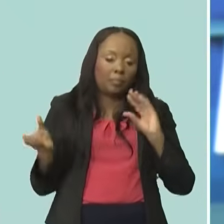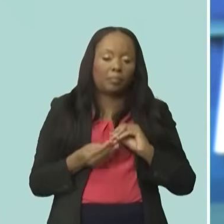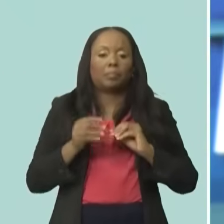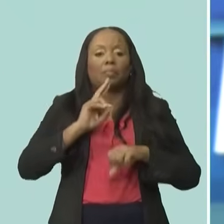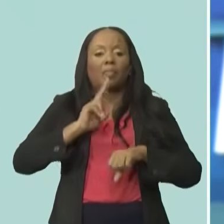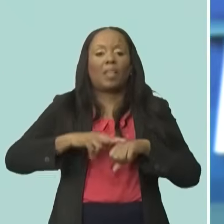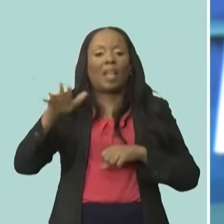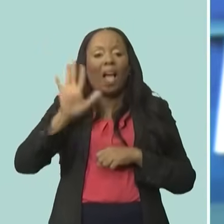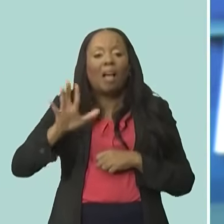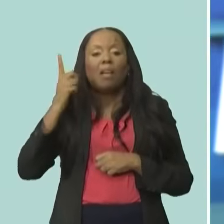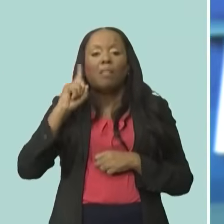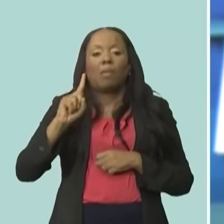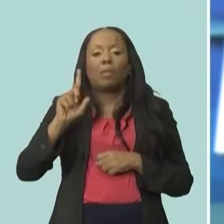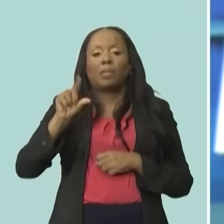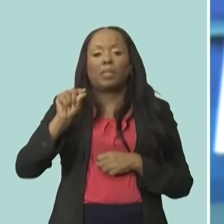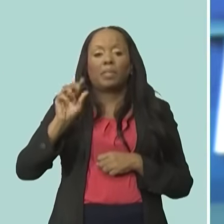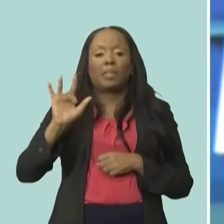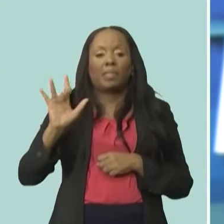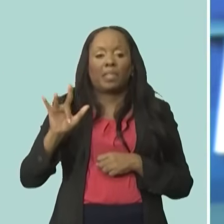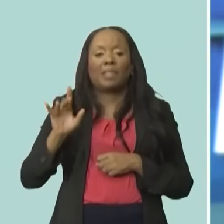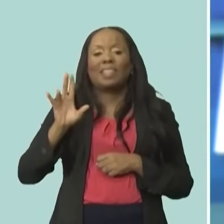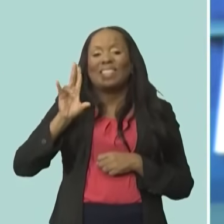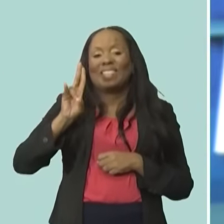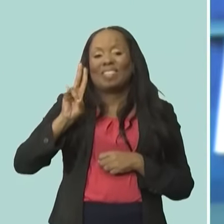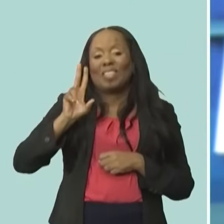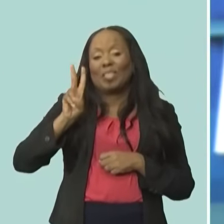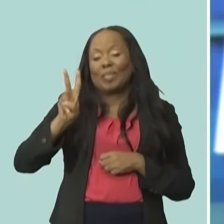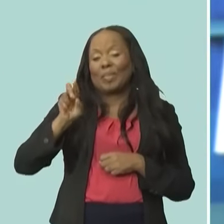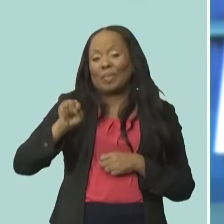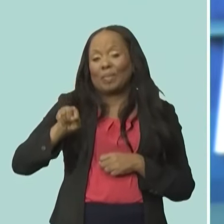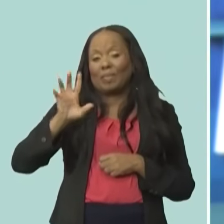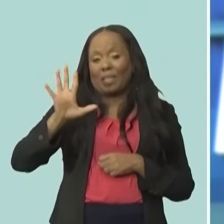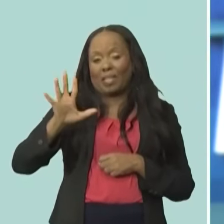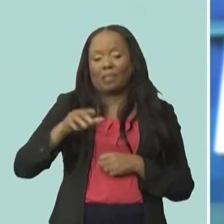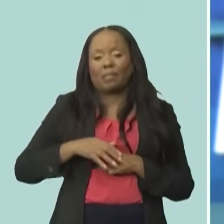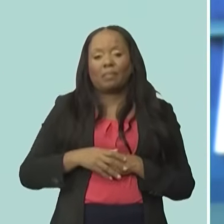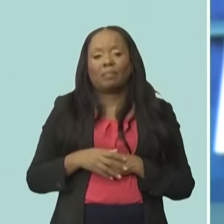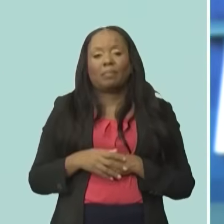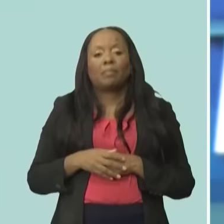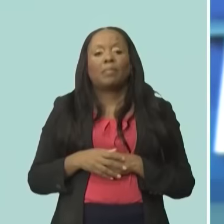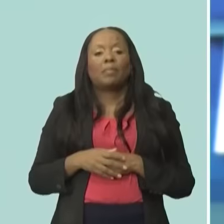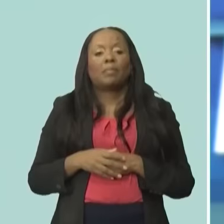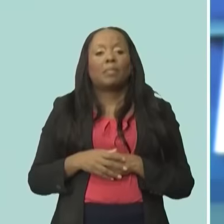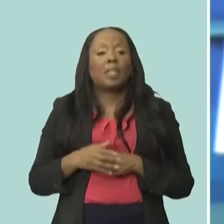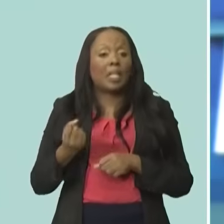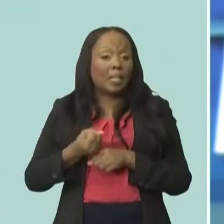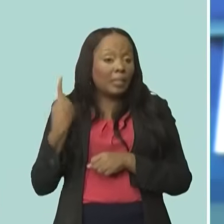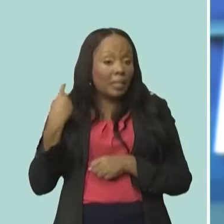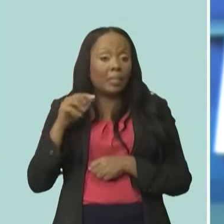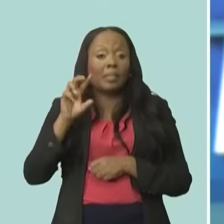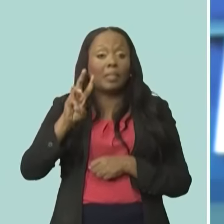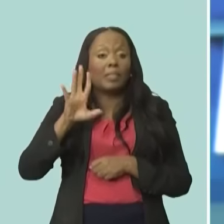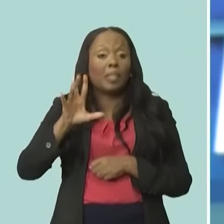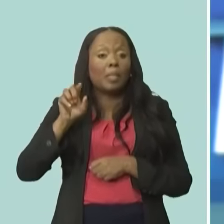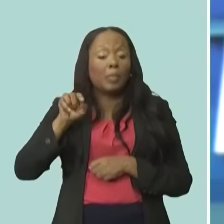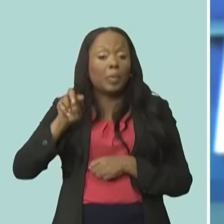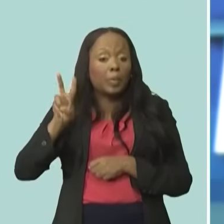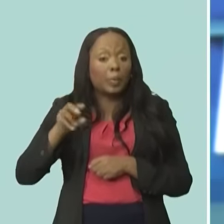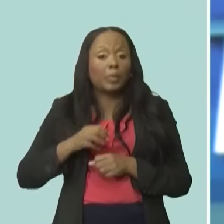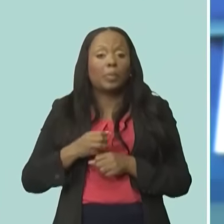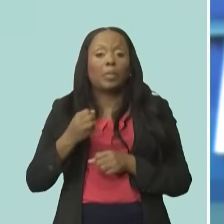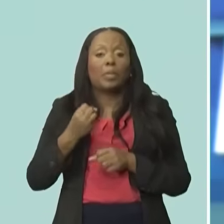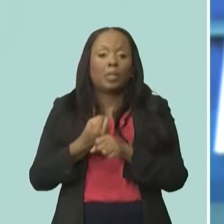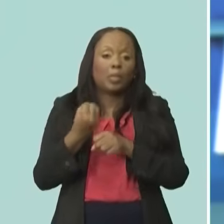mean in English for 2025 is 72.5 as compared to 65.2 in 2024